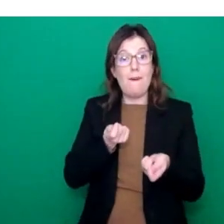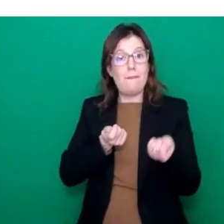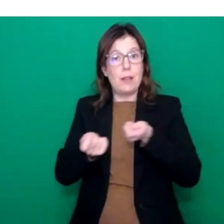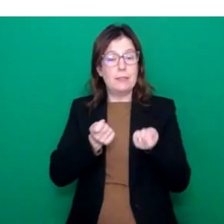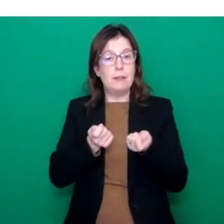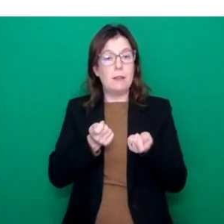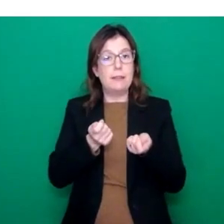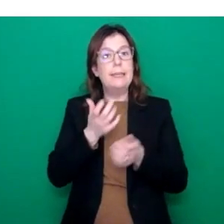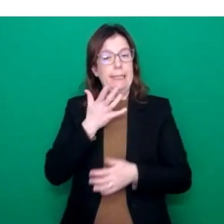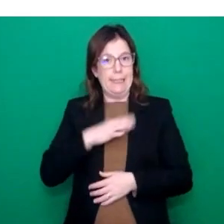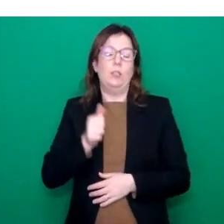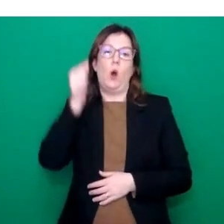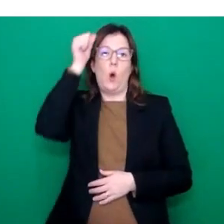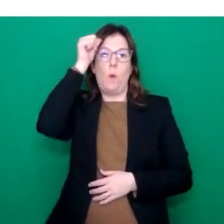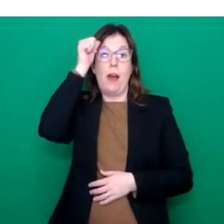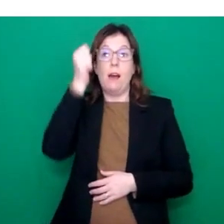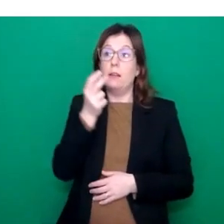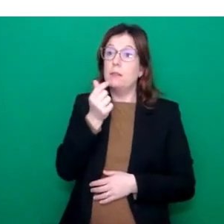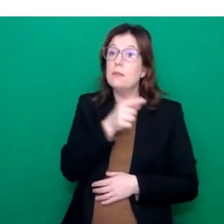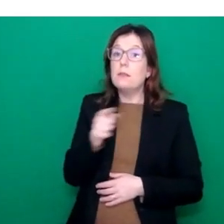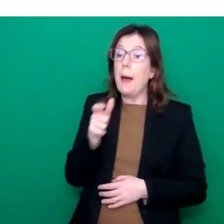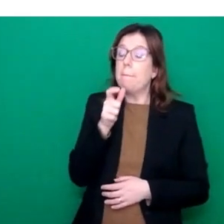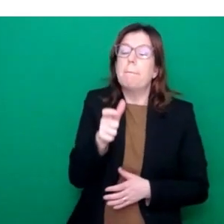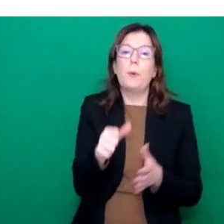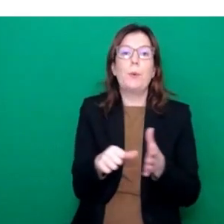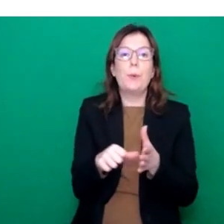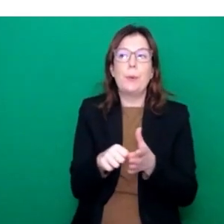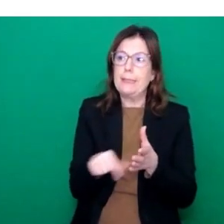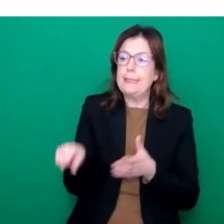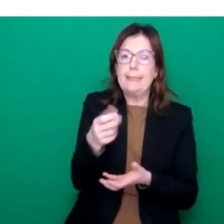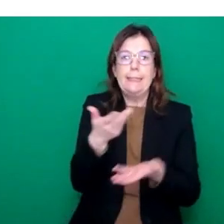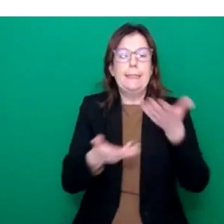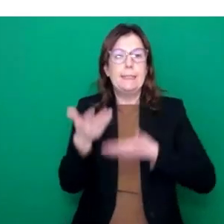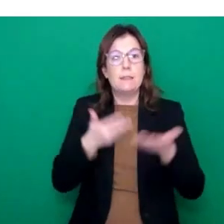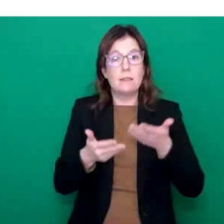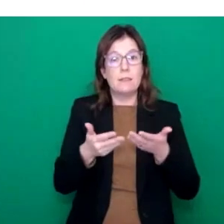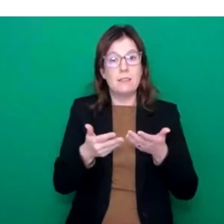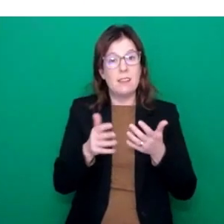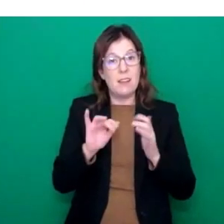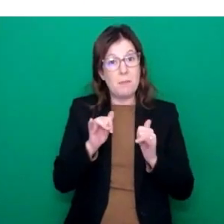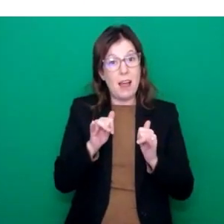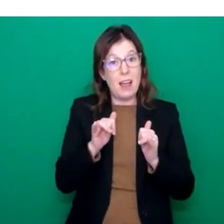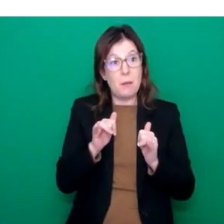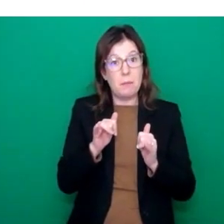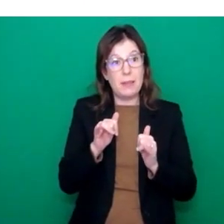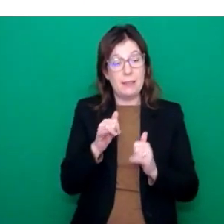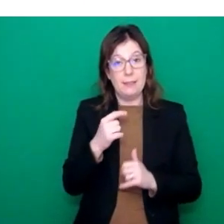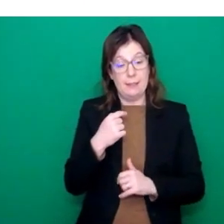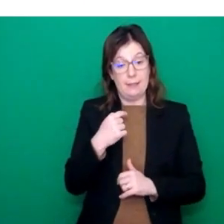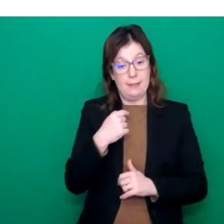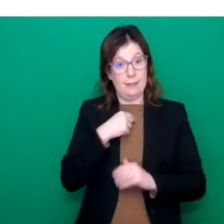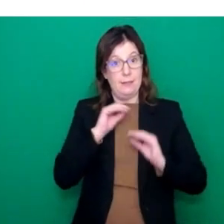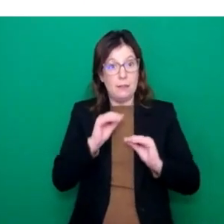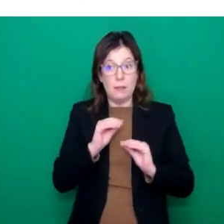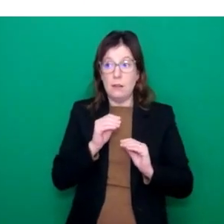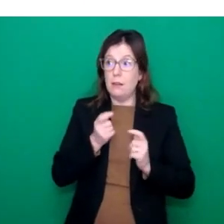really difficult issue for some people to speak up about, but they probably then need to intervene and think about how to manage things. But it